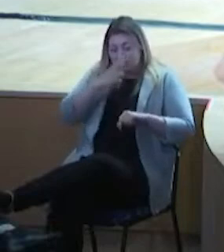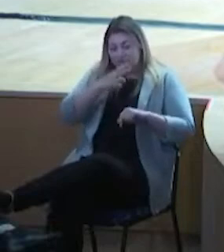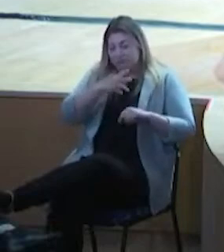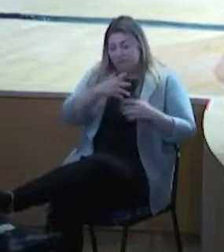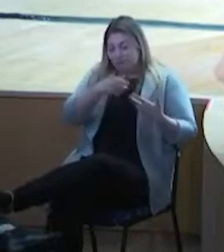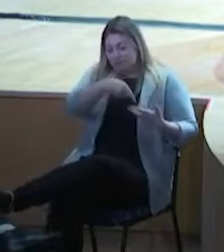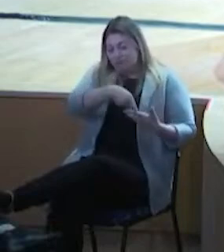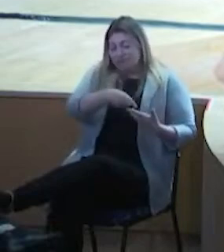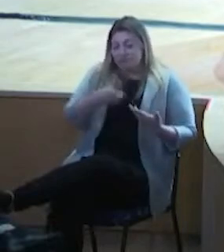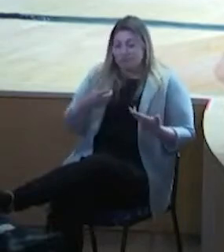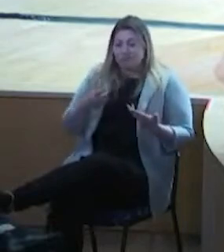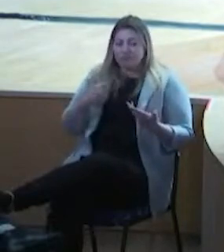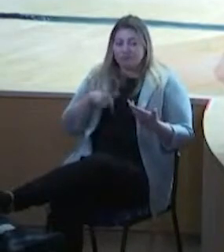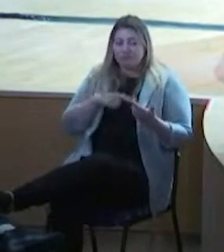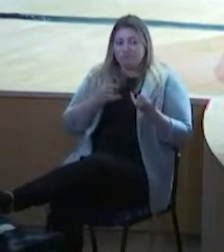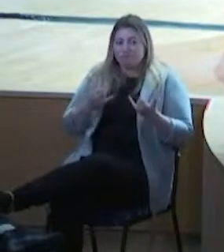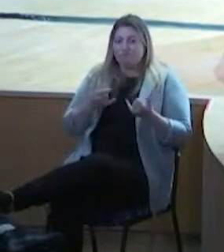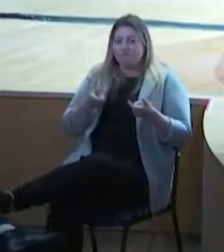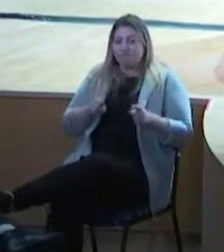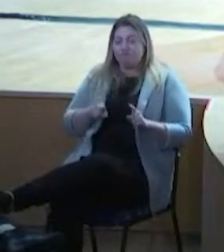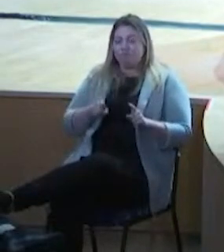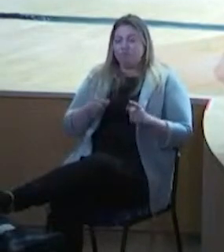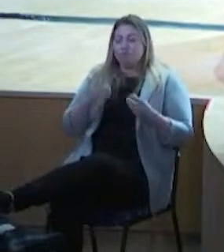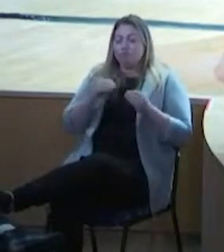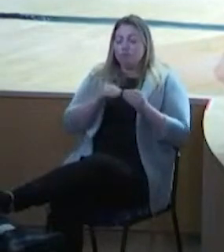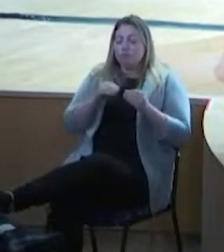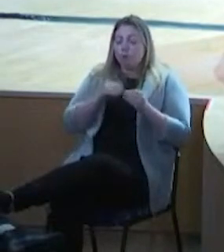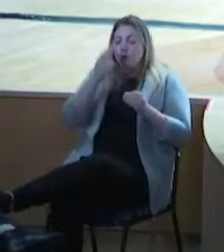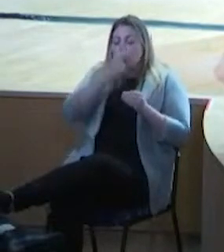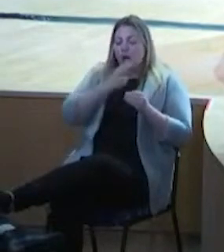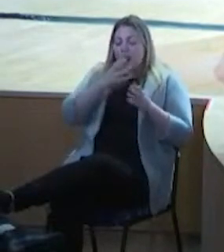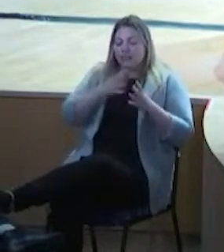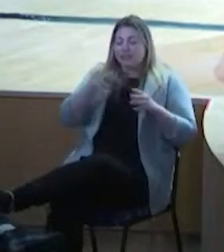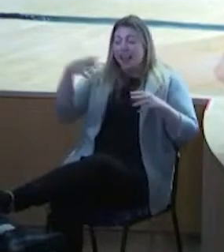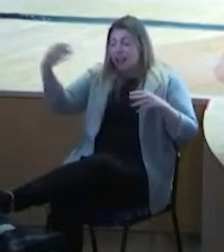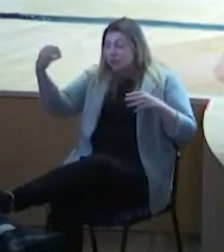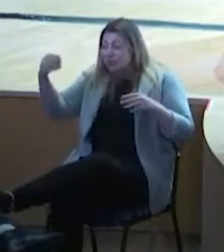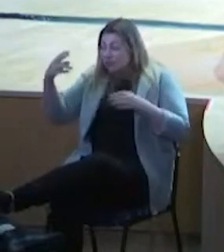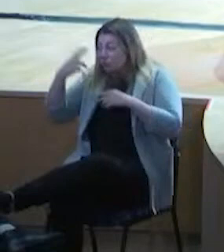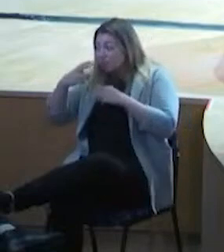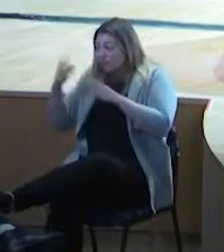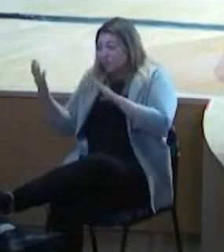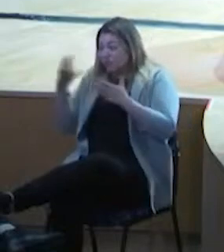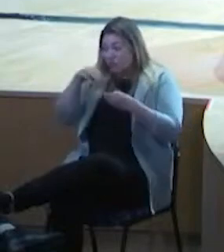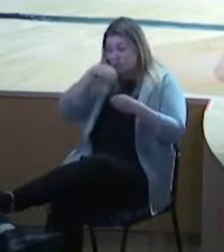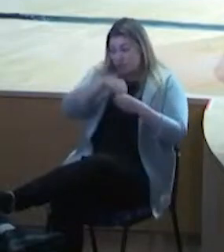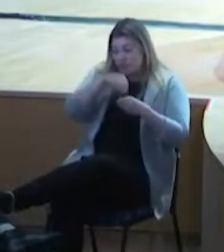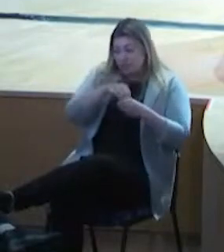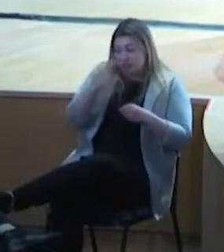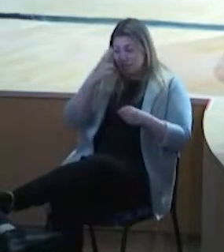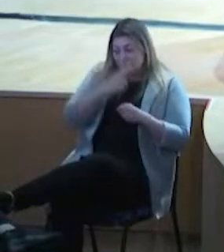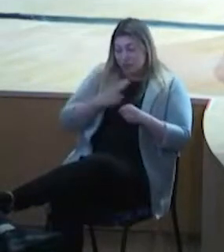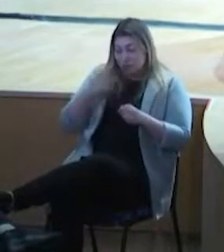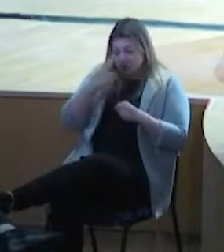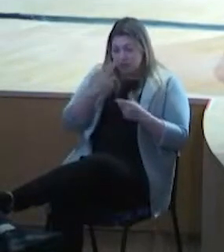where there's more Hawaiians outside of Hawaii than there are in Hawaii. And